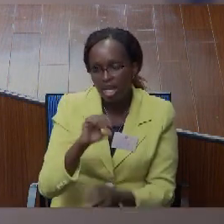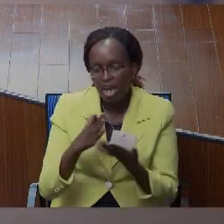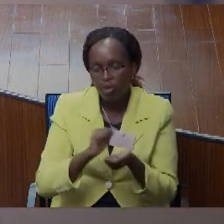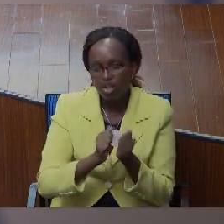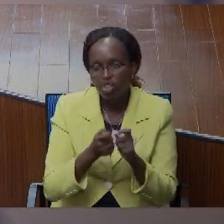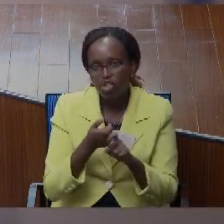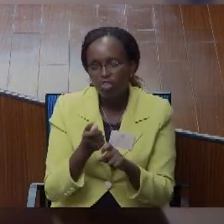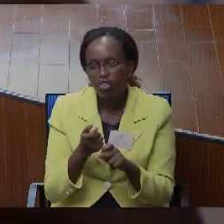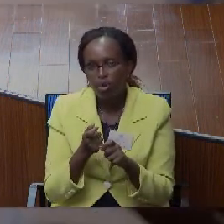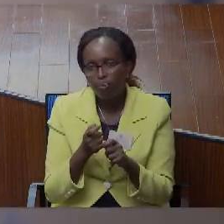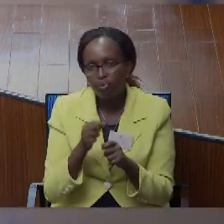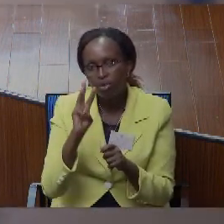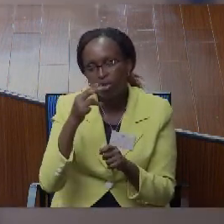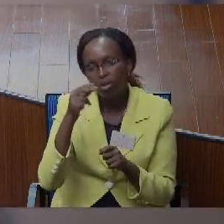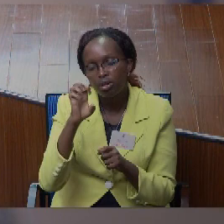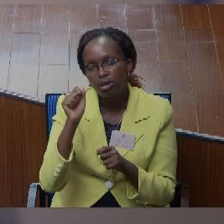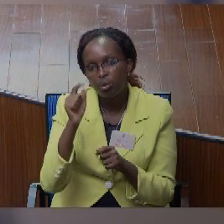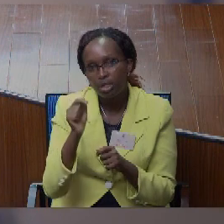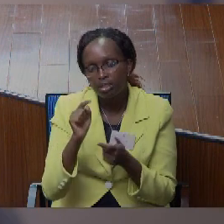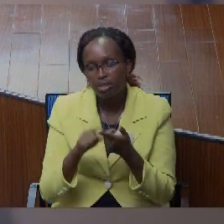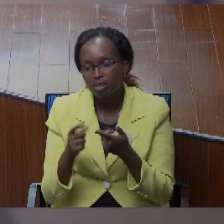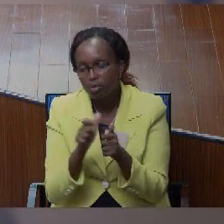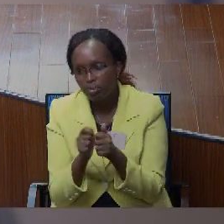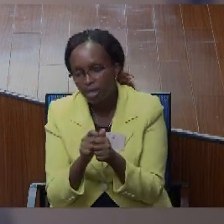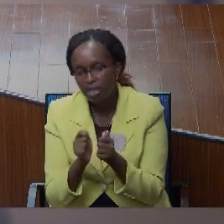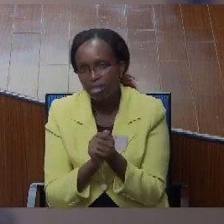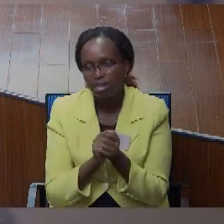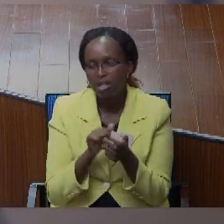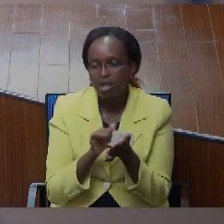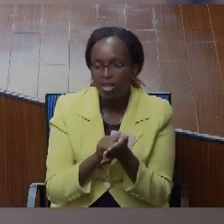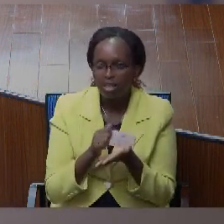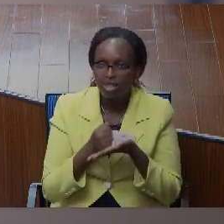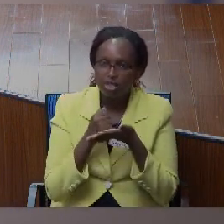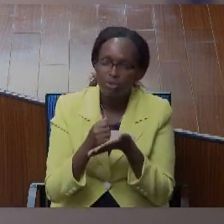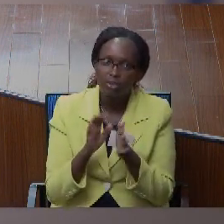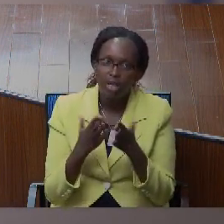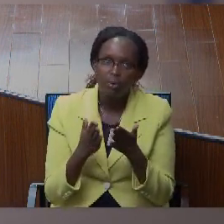after a storm. These are all the basics of what's already happening and can be scaled up.